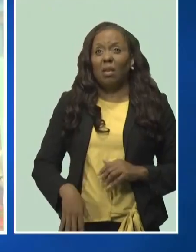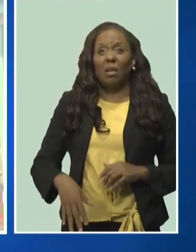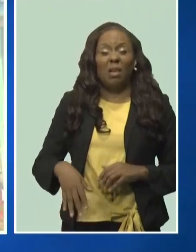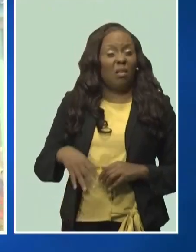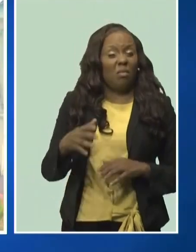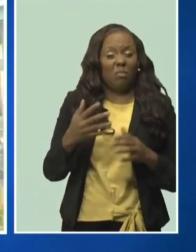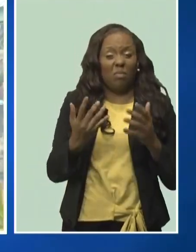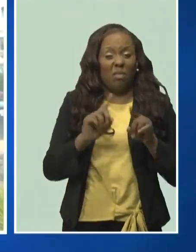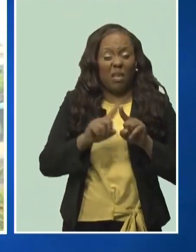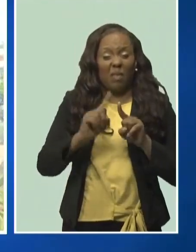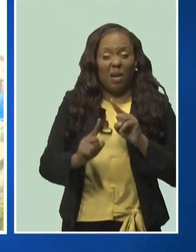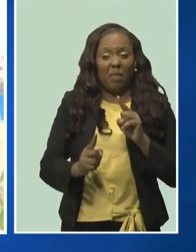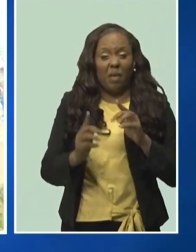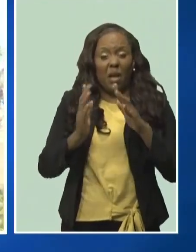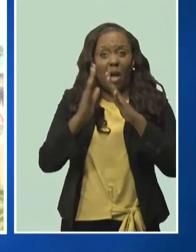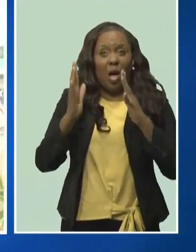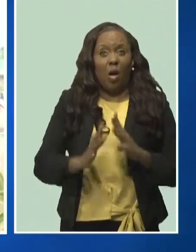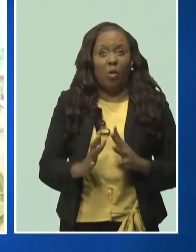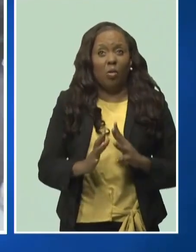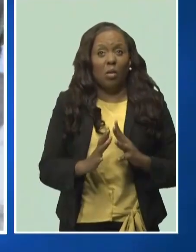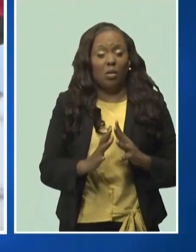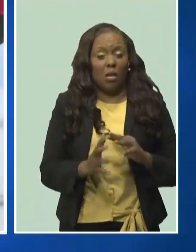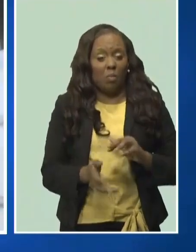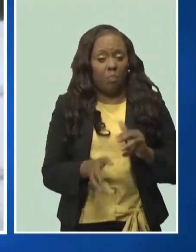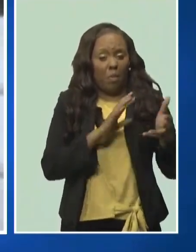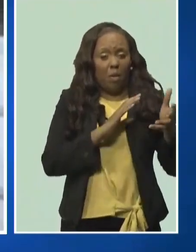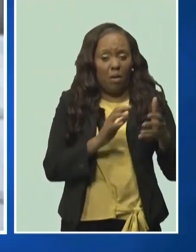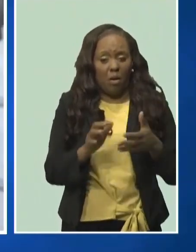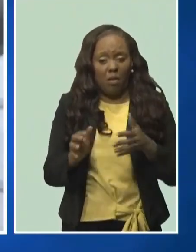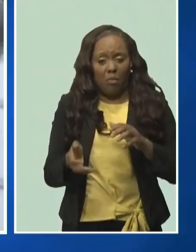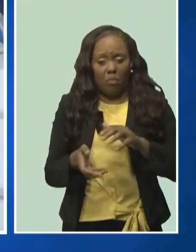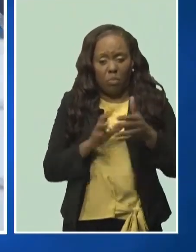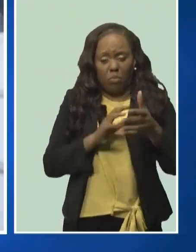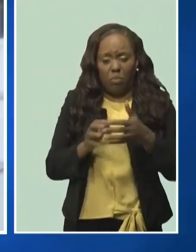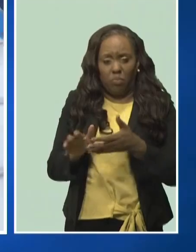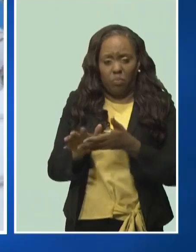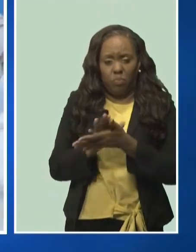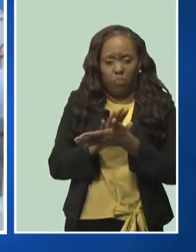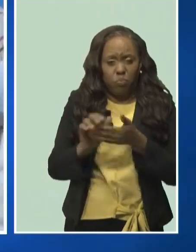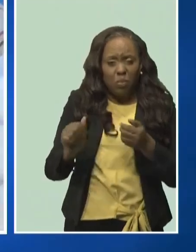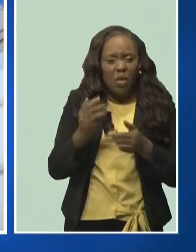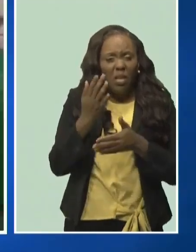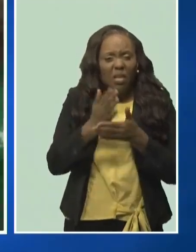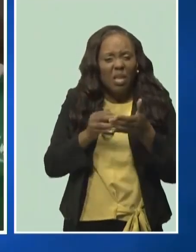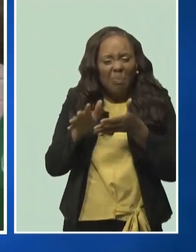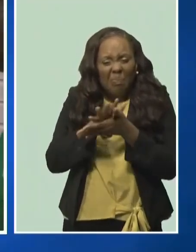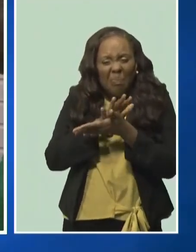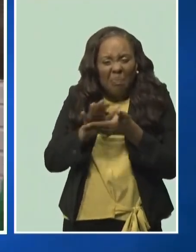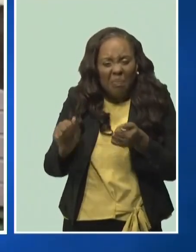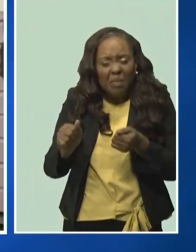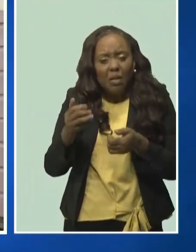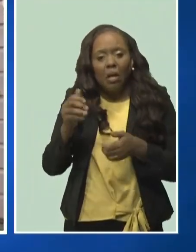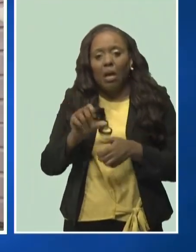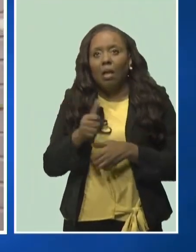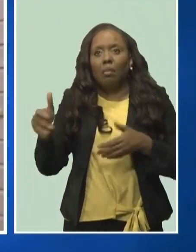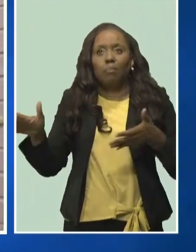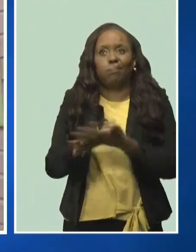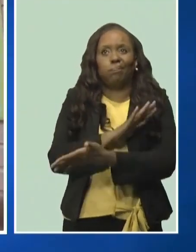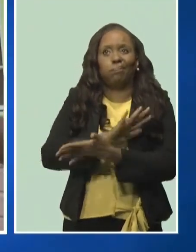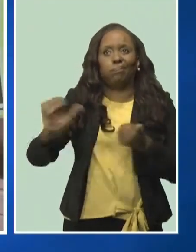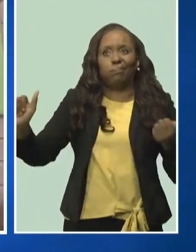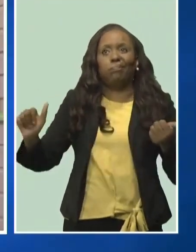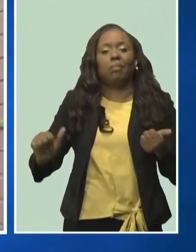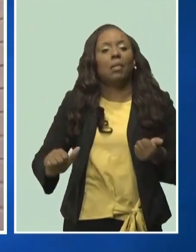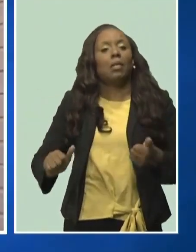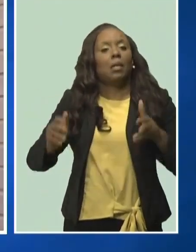damage ranging from slight to moderate. Those affected were too distraught to speak to CBC at the time. The Barbados Fire Service said it